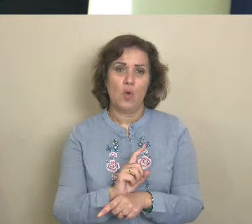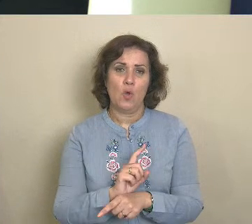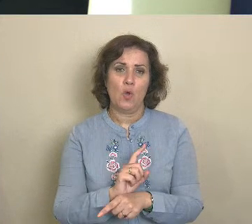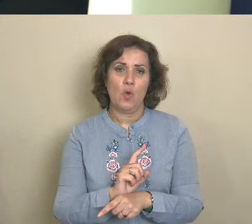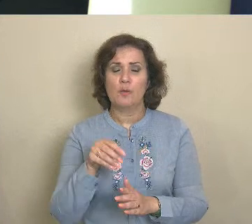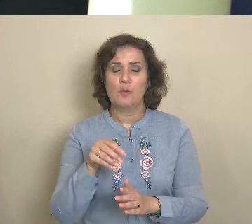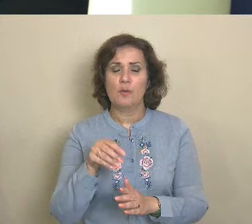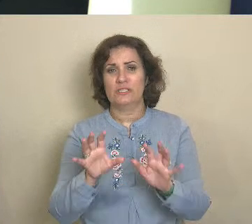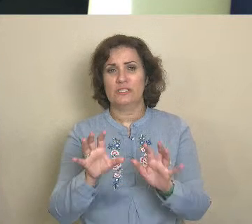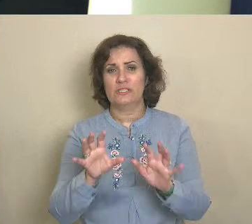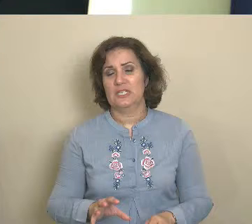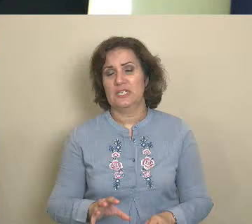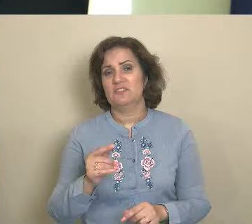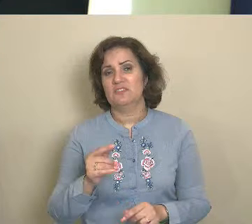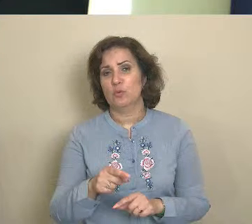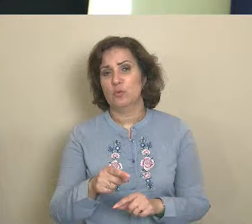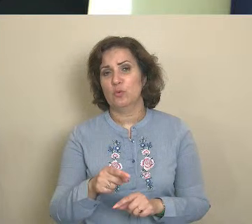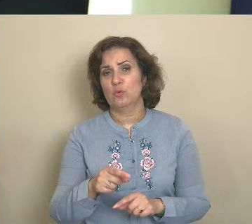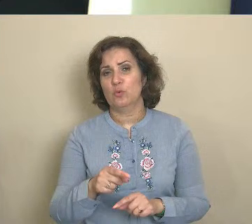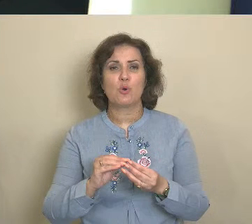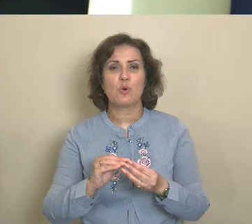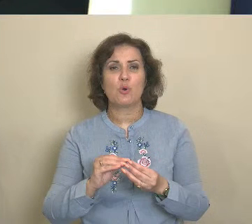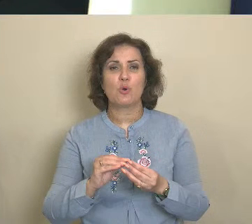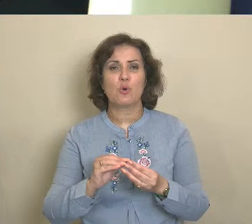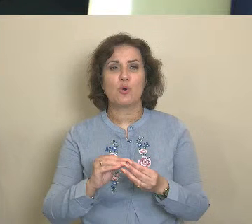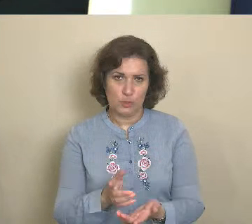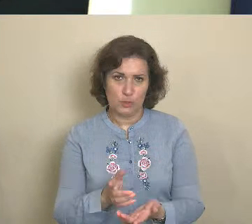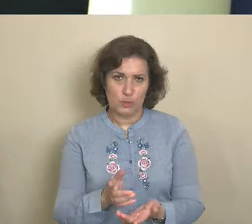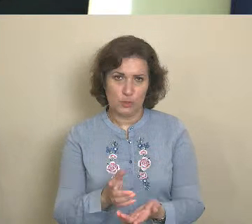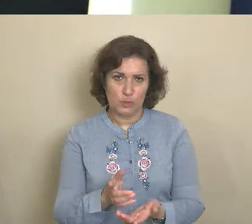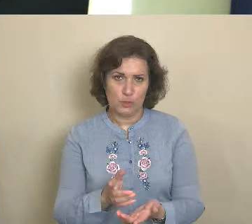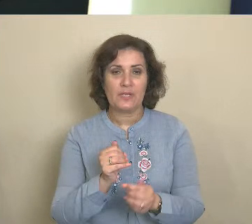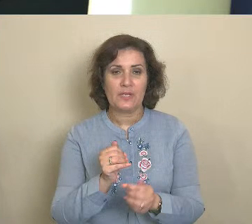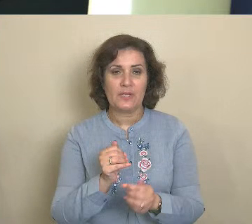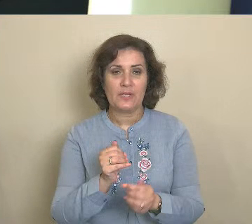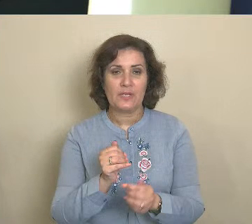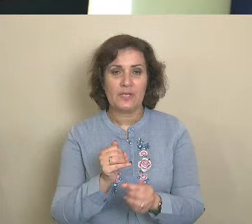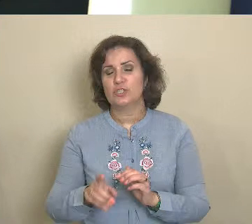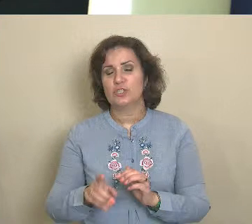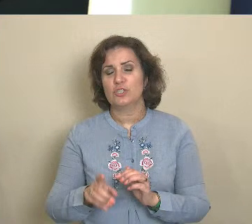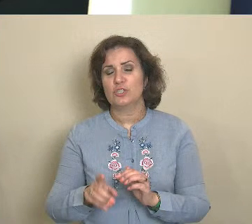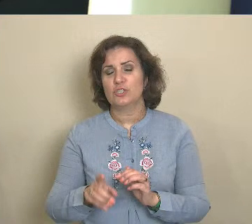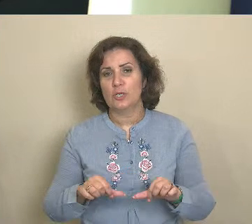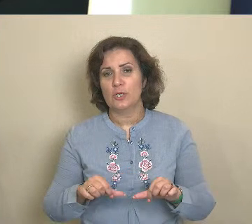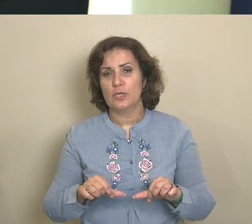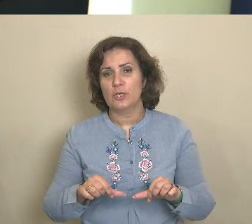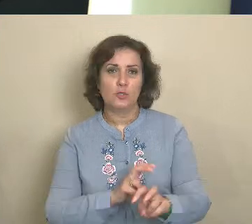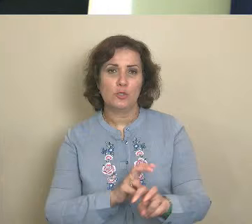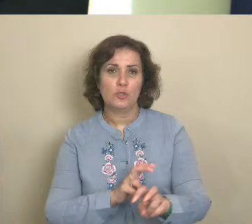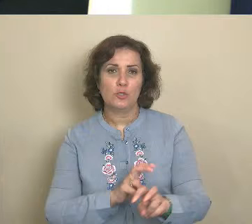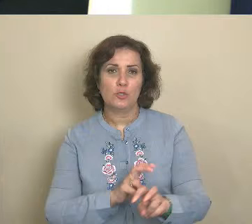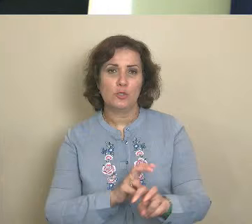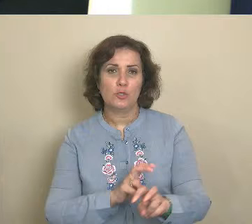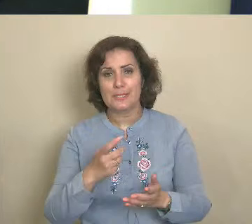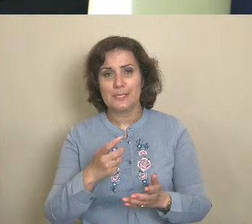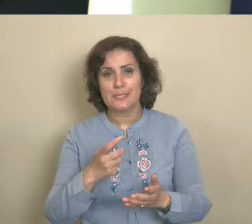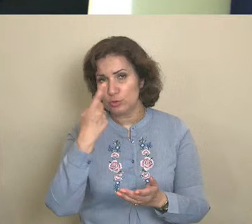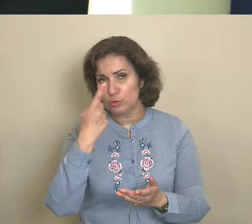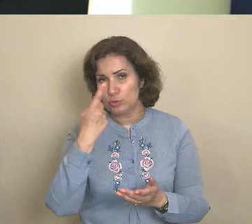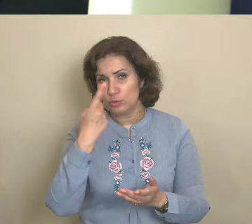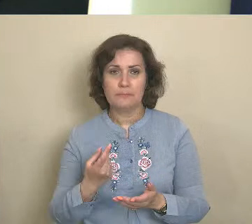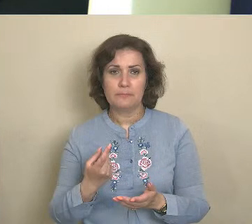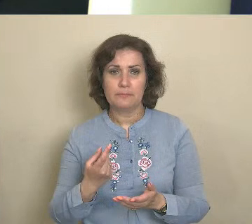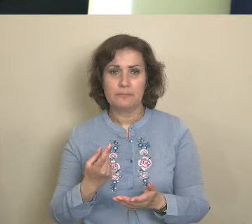violation of the norms of the election law. And this problem exists, and each electoral